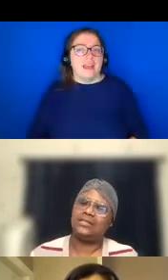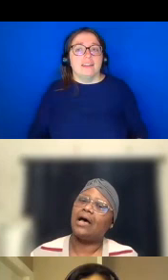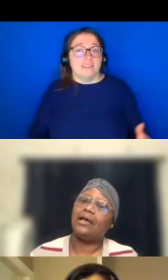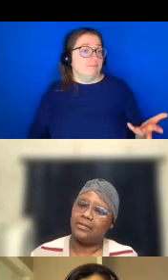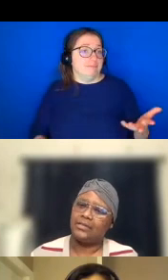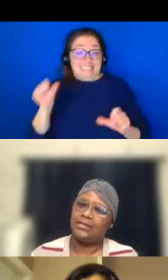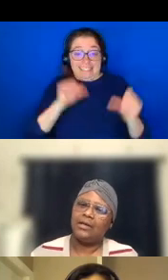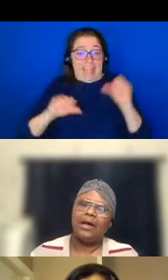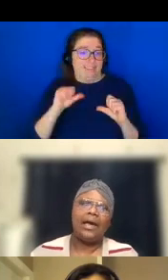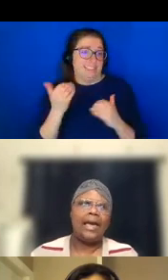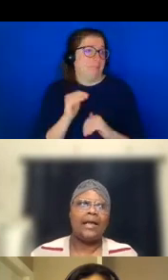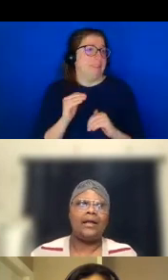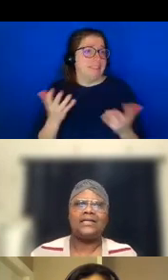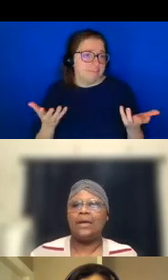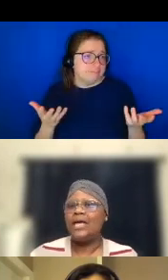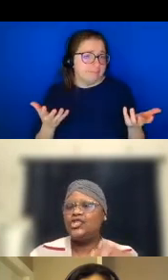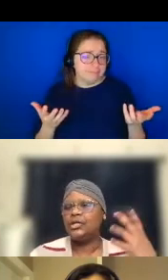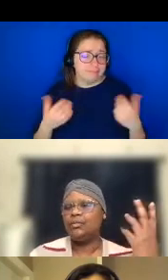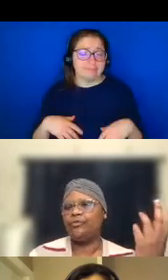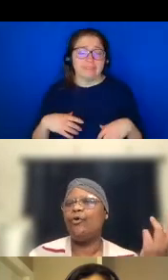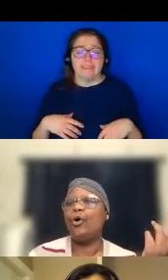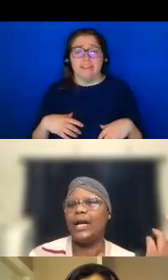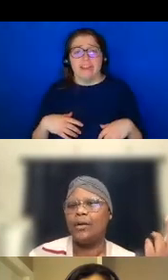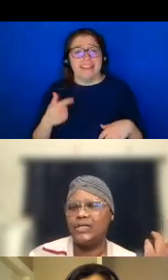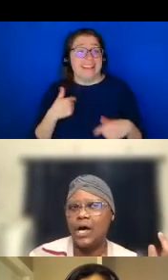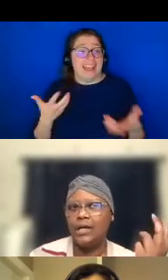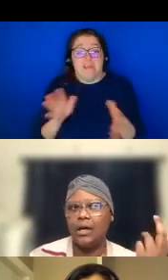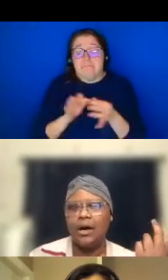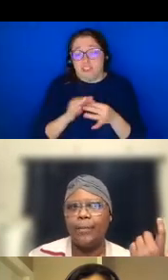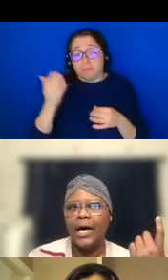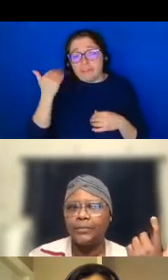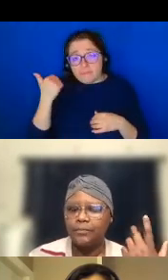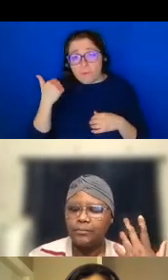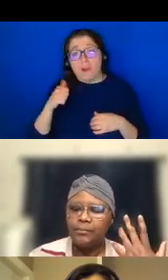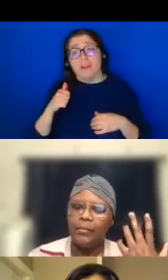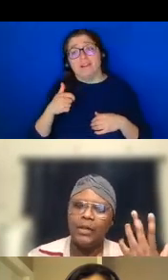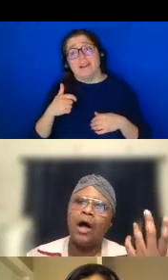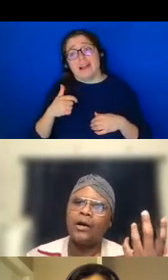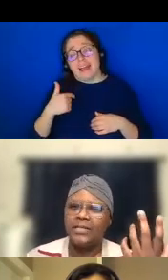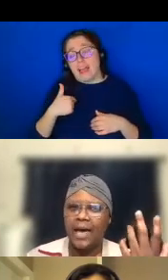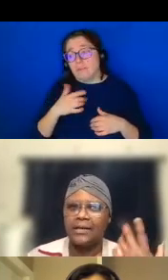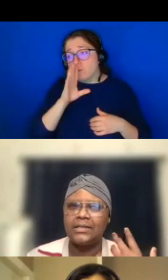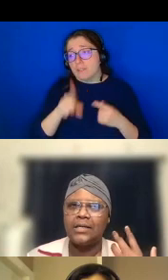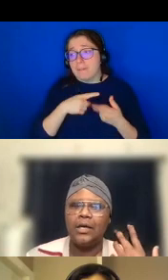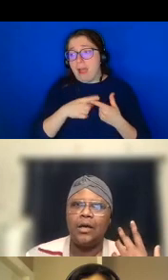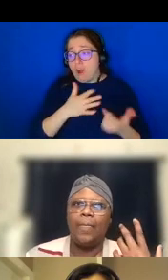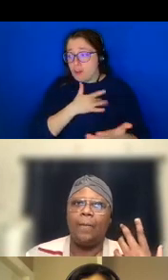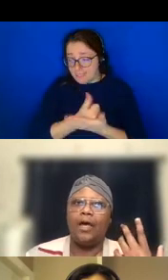to science. And as I mentioned before, when I was talking about heart